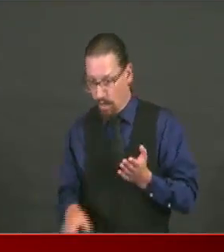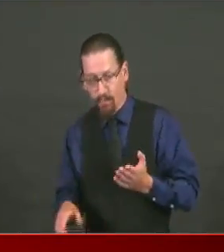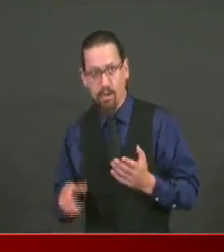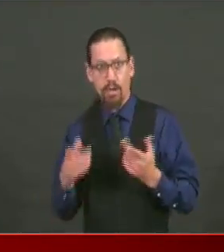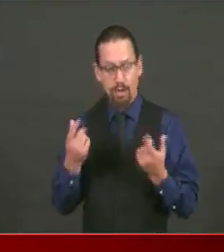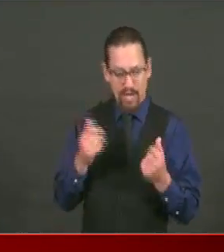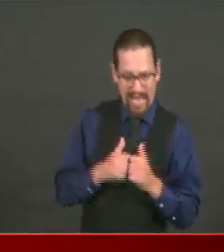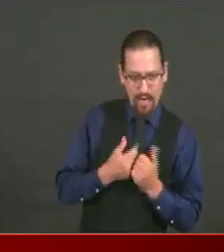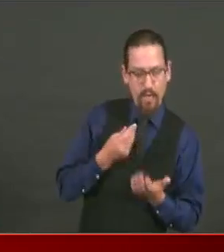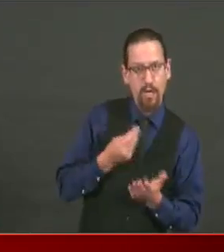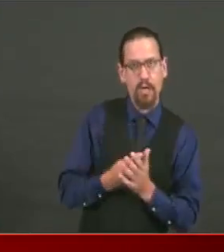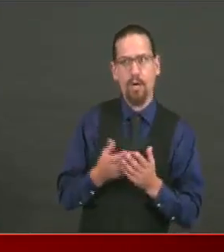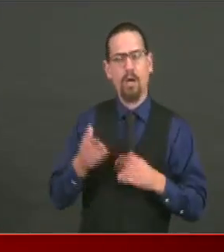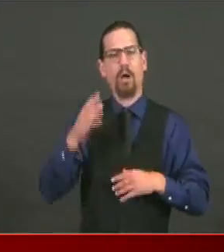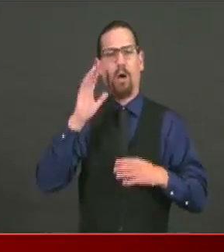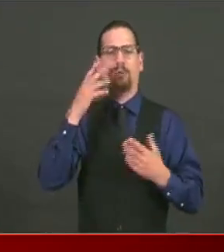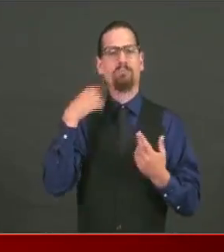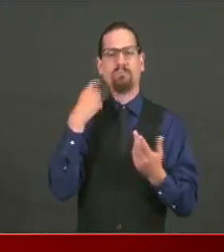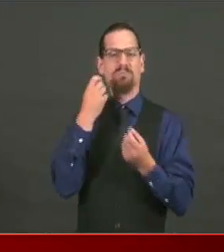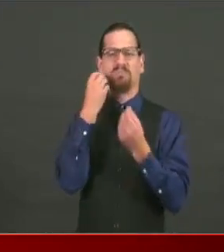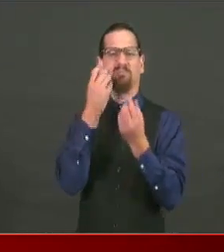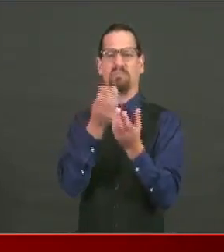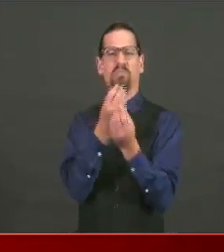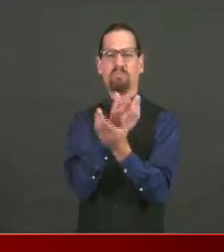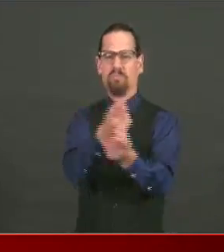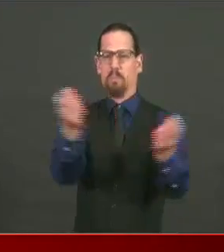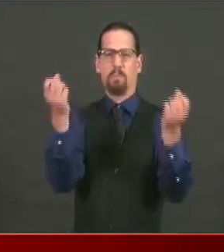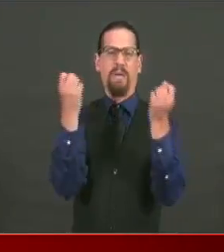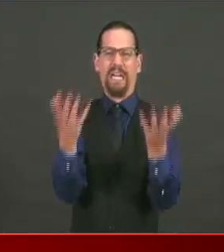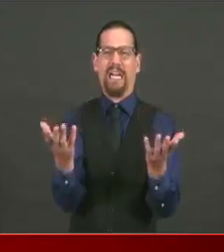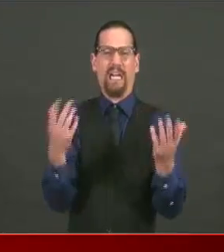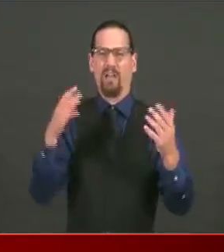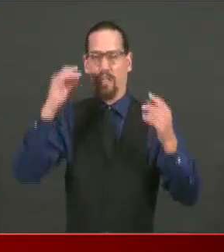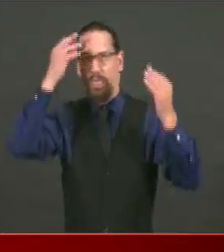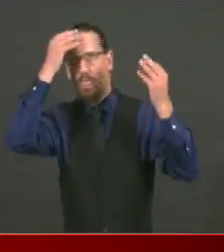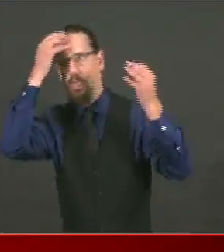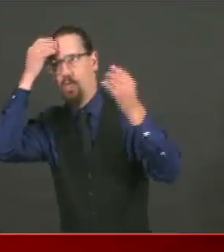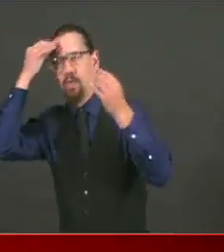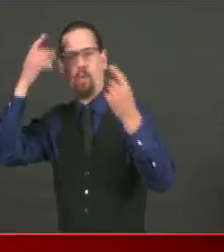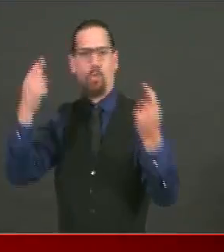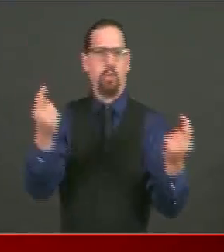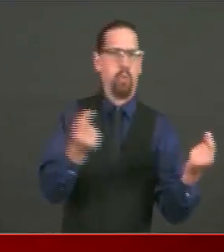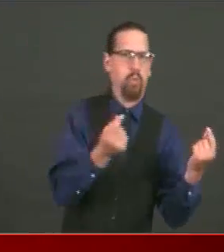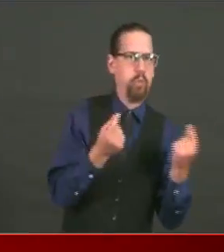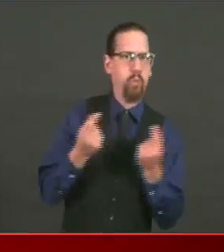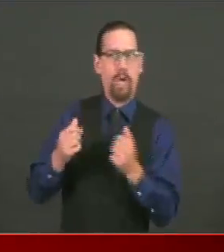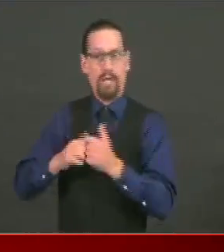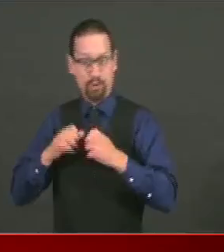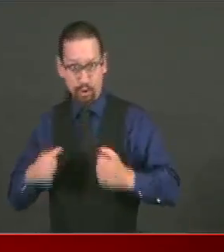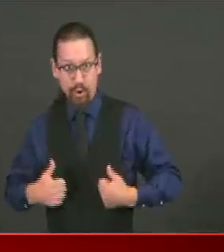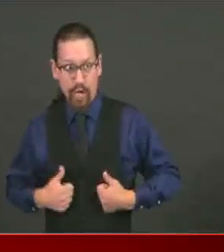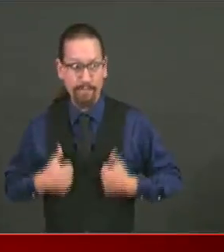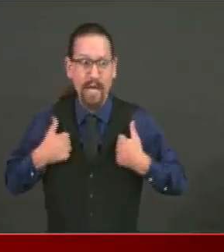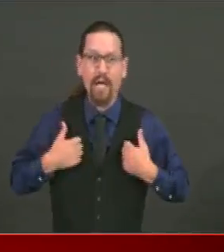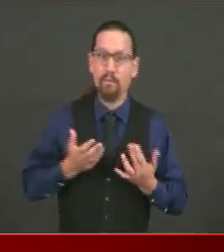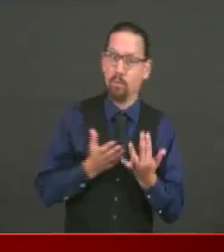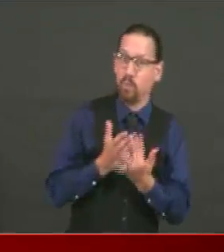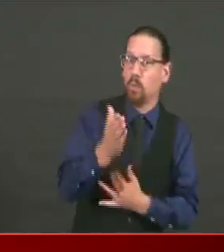I've talked to many of you. Lots of small businesses wondering, can we survive? Can we get through this? How are we going to get through